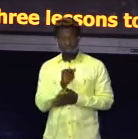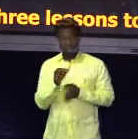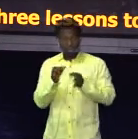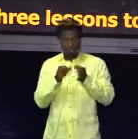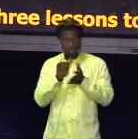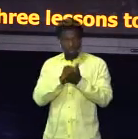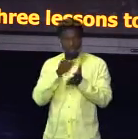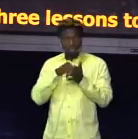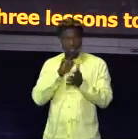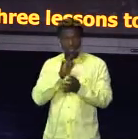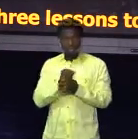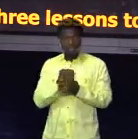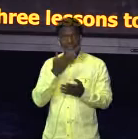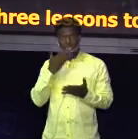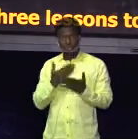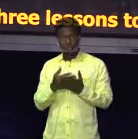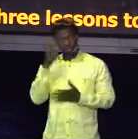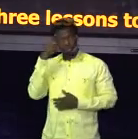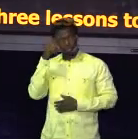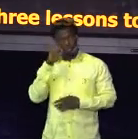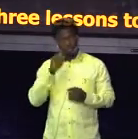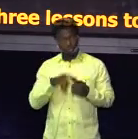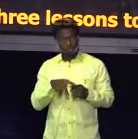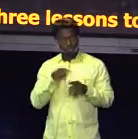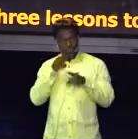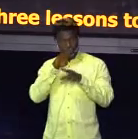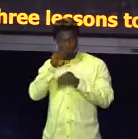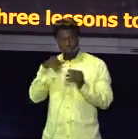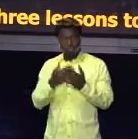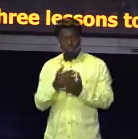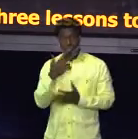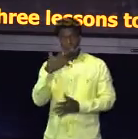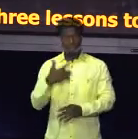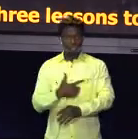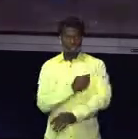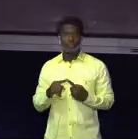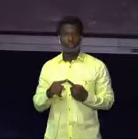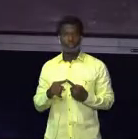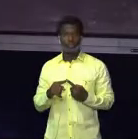is expressing that it is good for you to watch all the 3 lessons today.